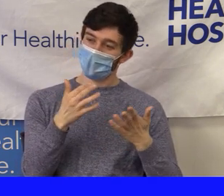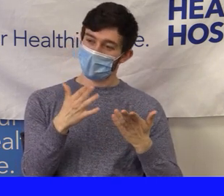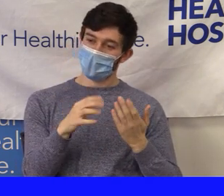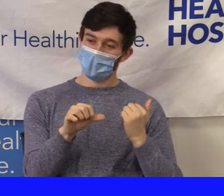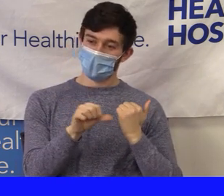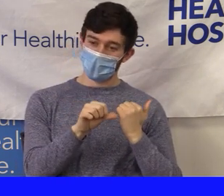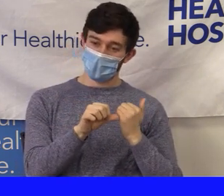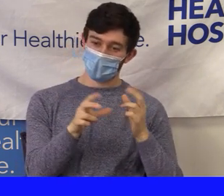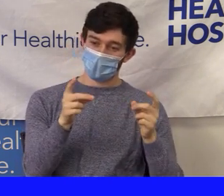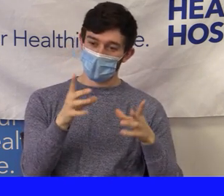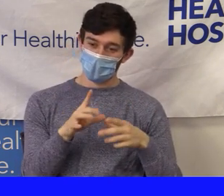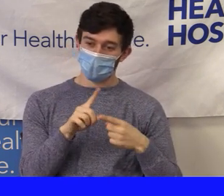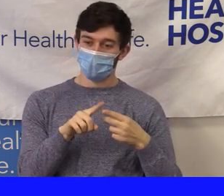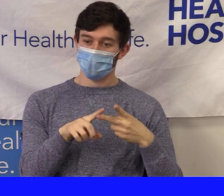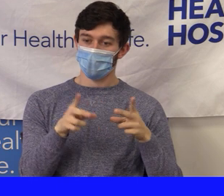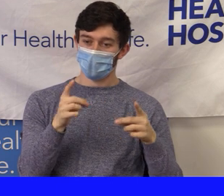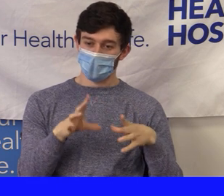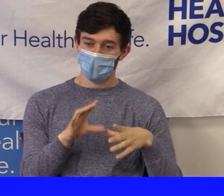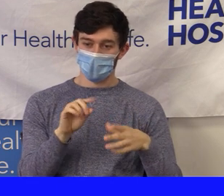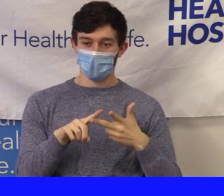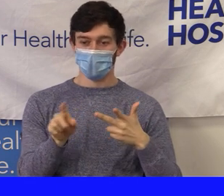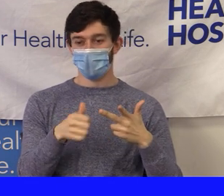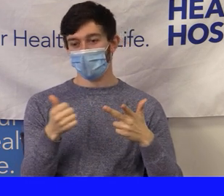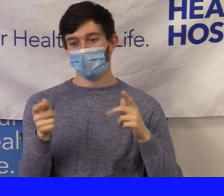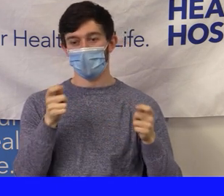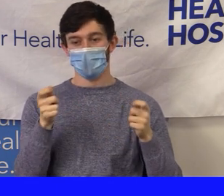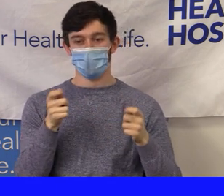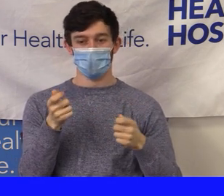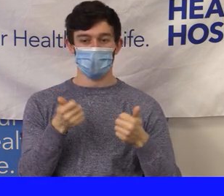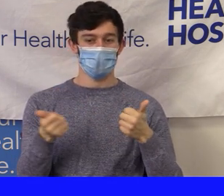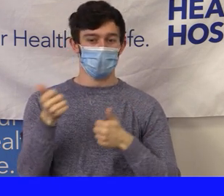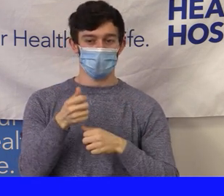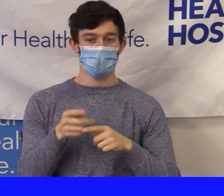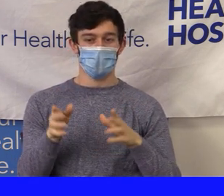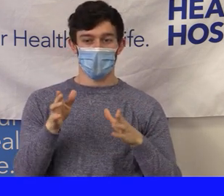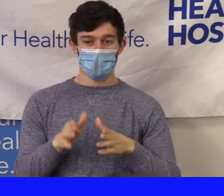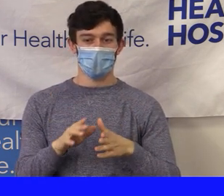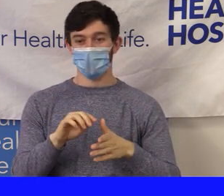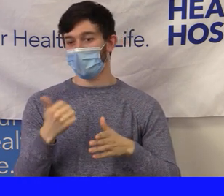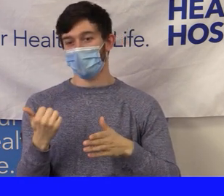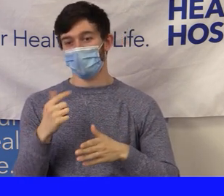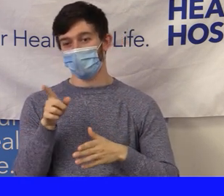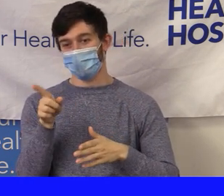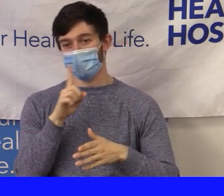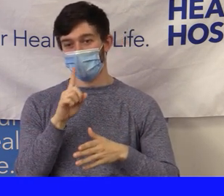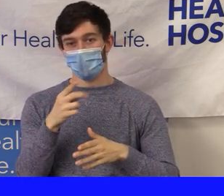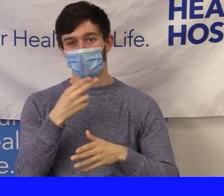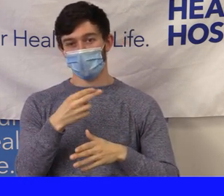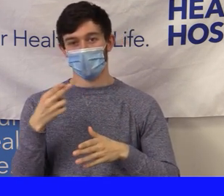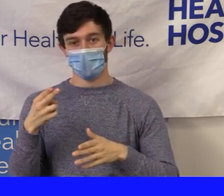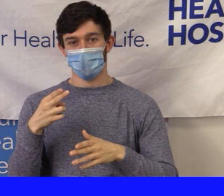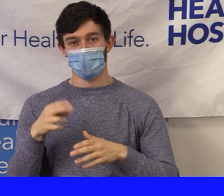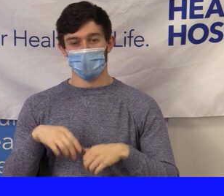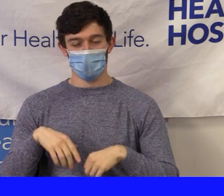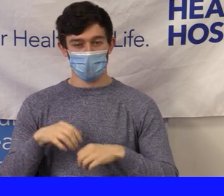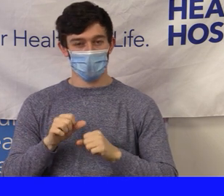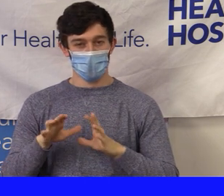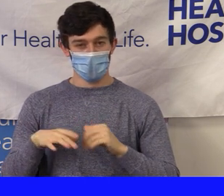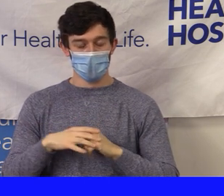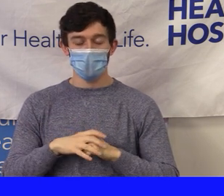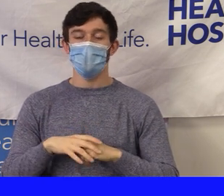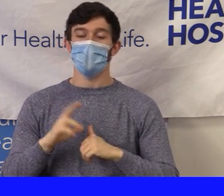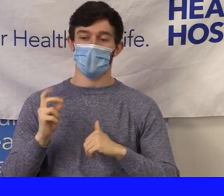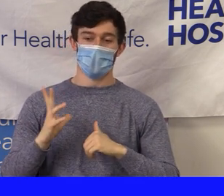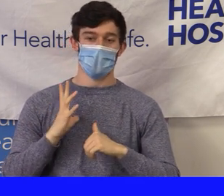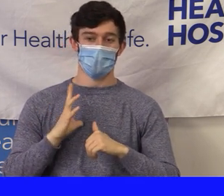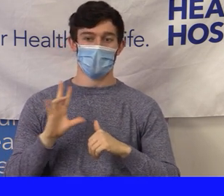assistant directors, and other some managerial supervisors. All the rest is H&H employees. And then so the contract